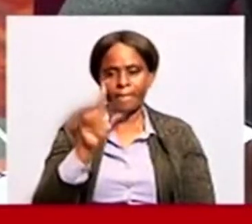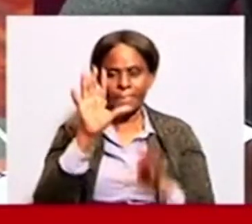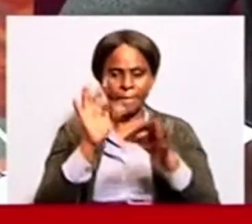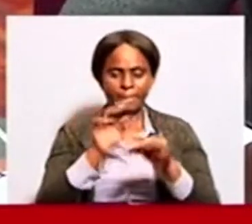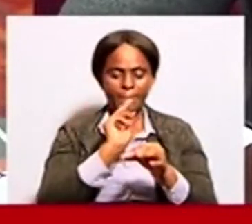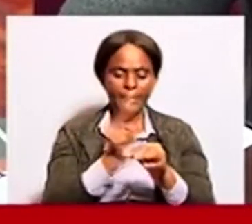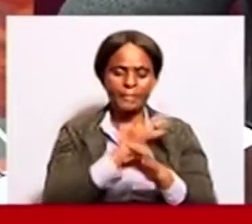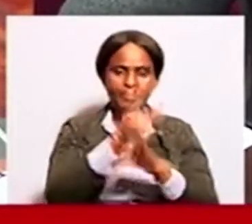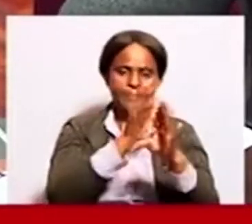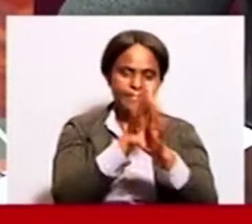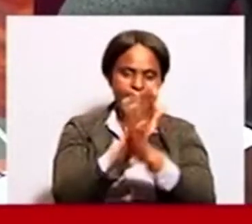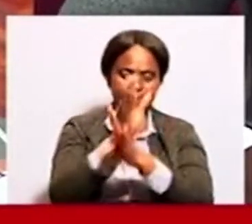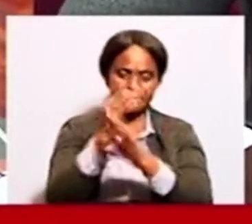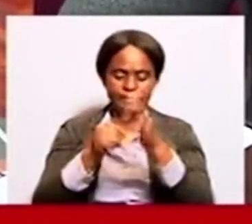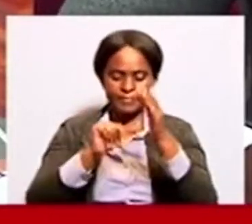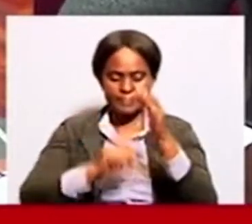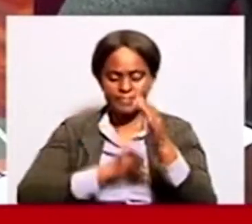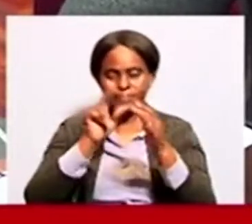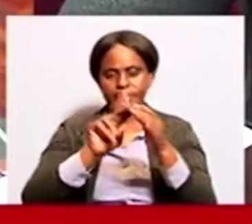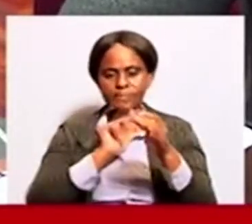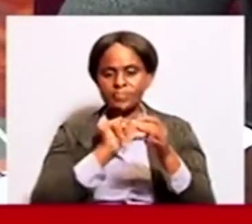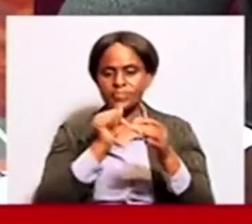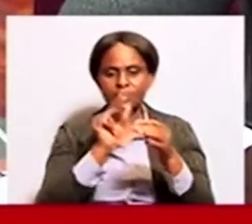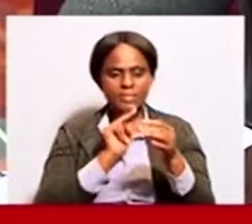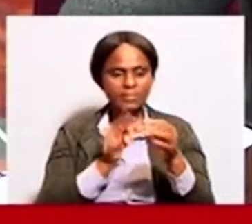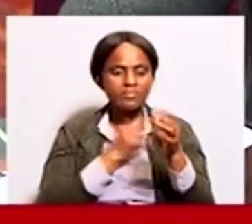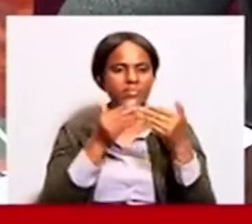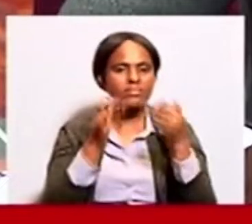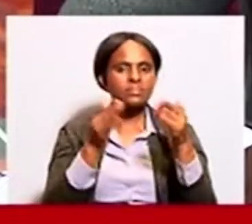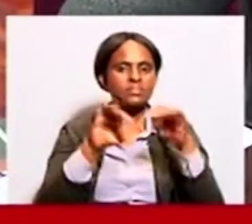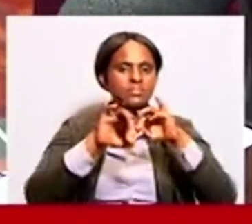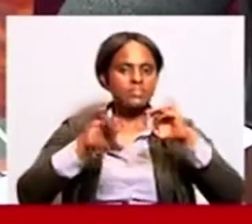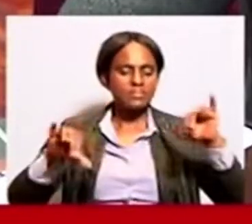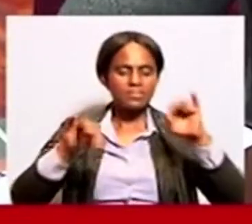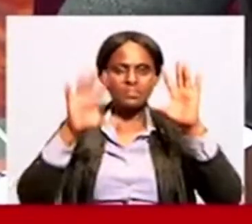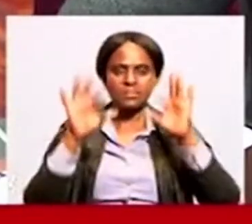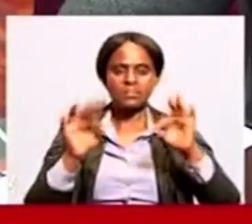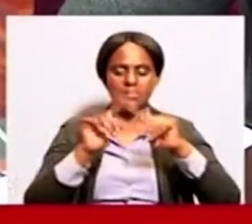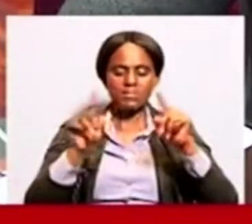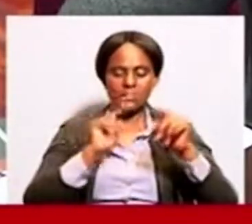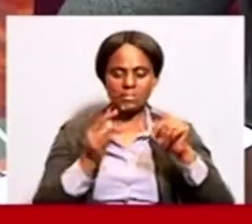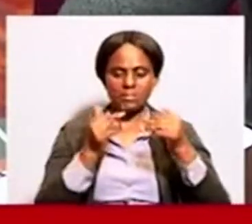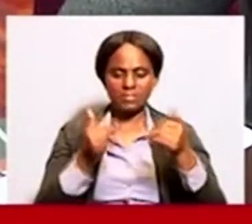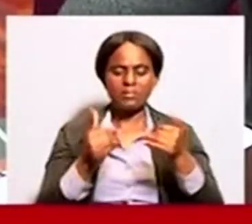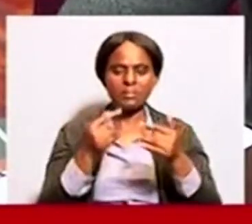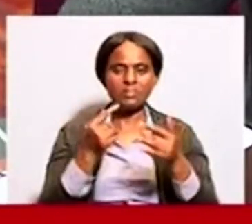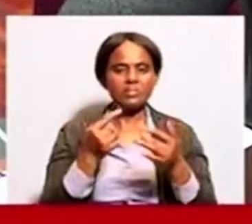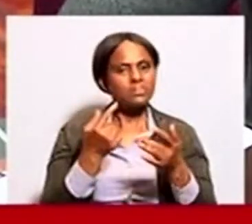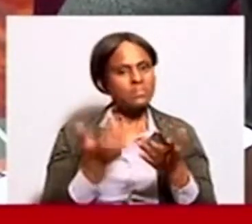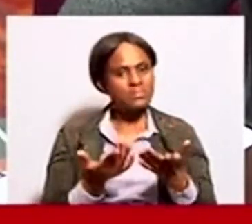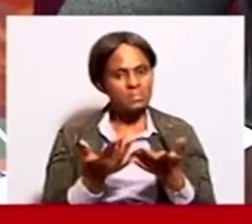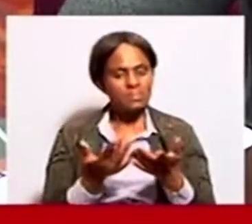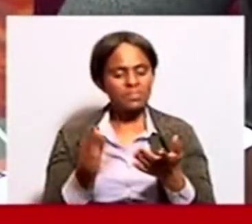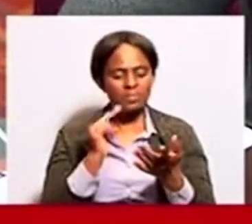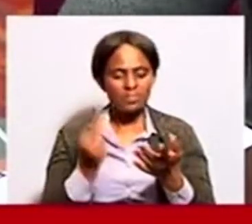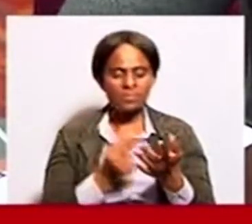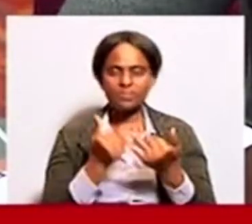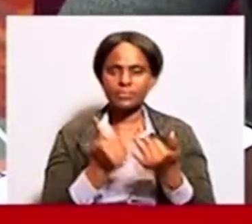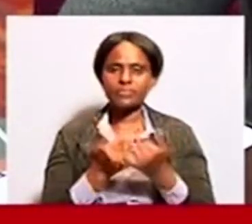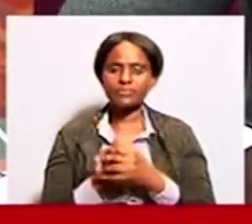to the method that we use, not that we opened a separate account, but we